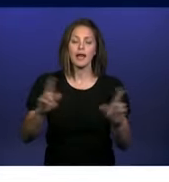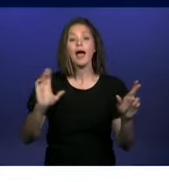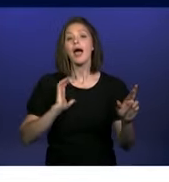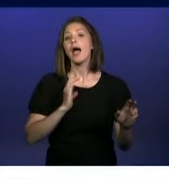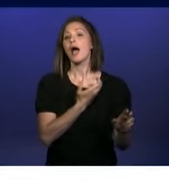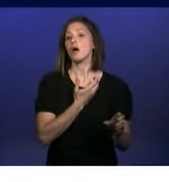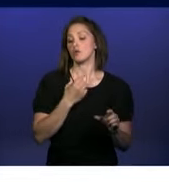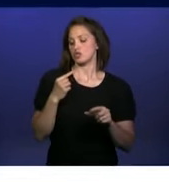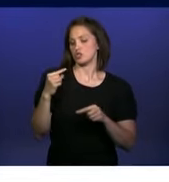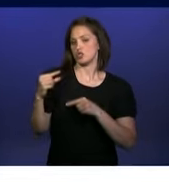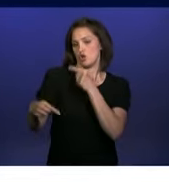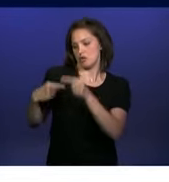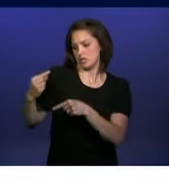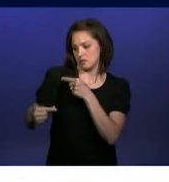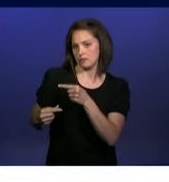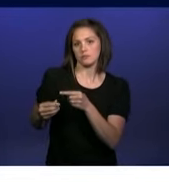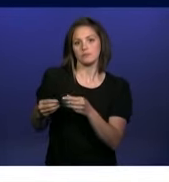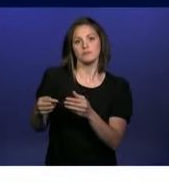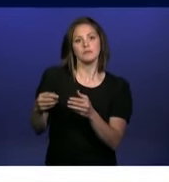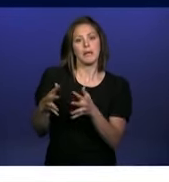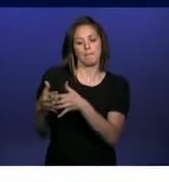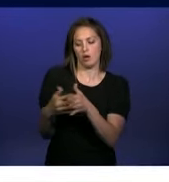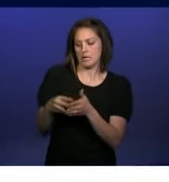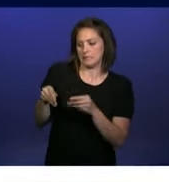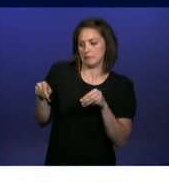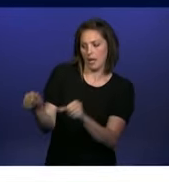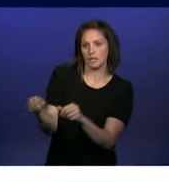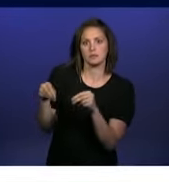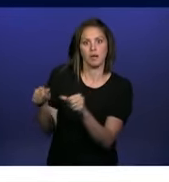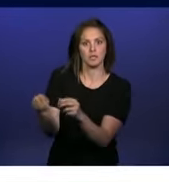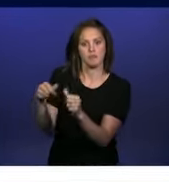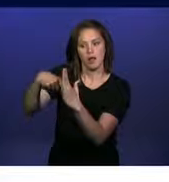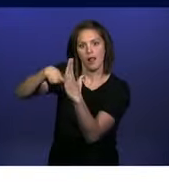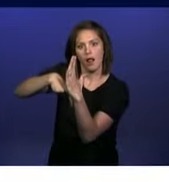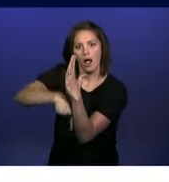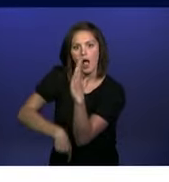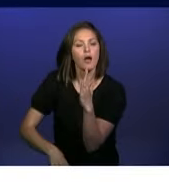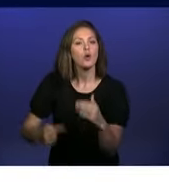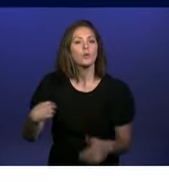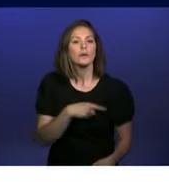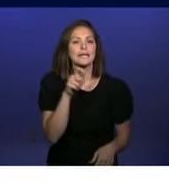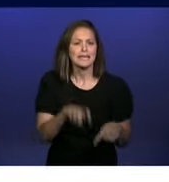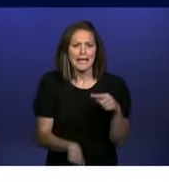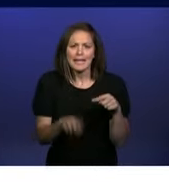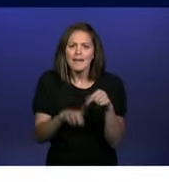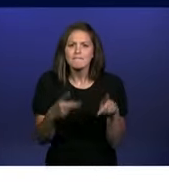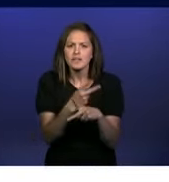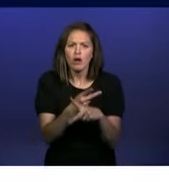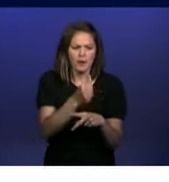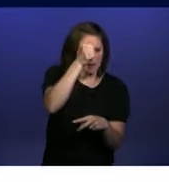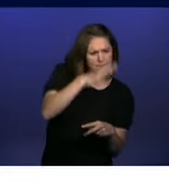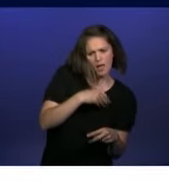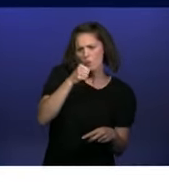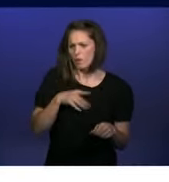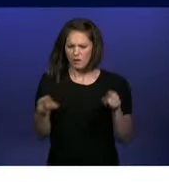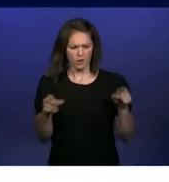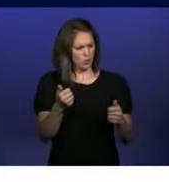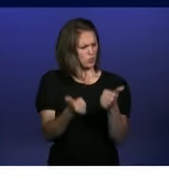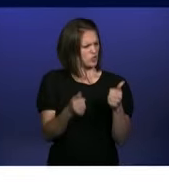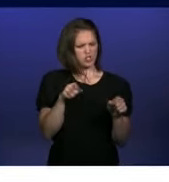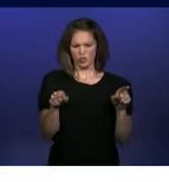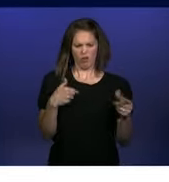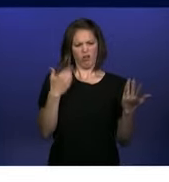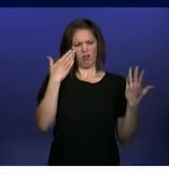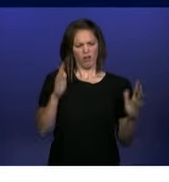generation that's been spending America into bankruptcy. It's our generation that can't figure out whether someone's a man or a woman. And it's our generation that